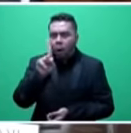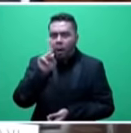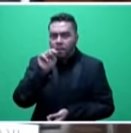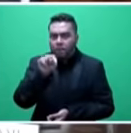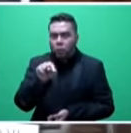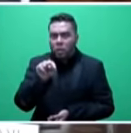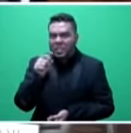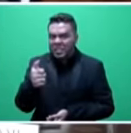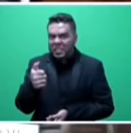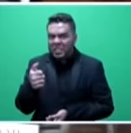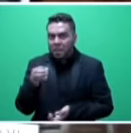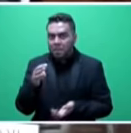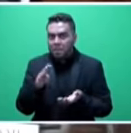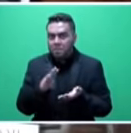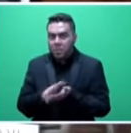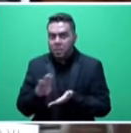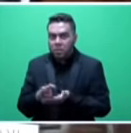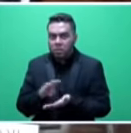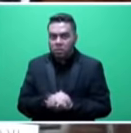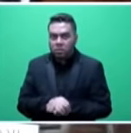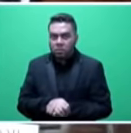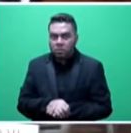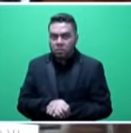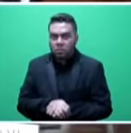billion, increased from 0.2 billion,